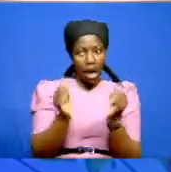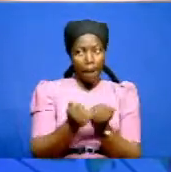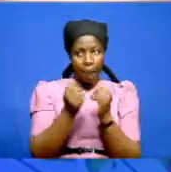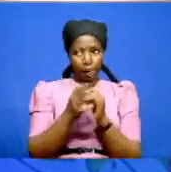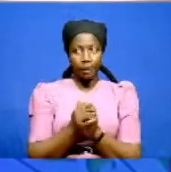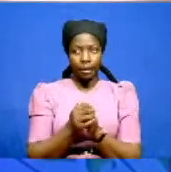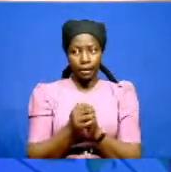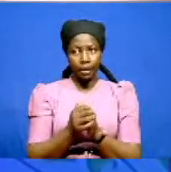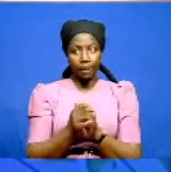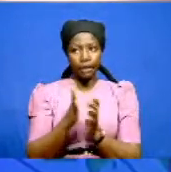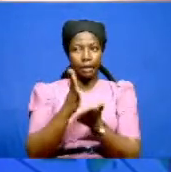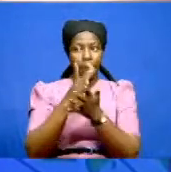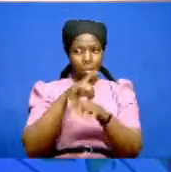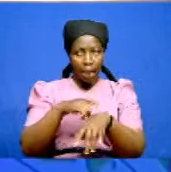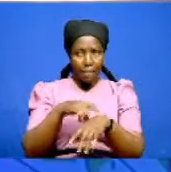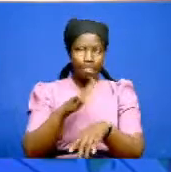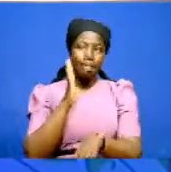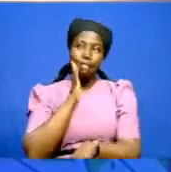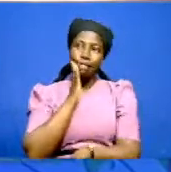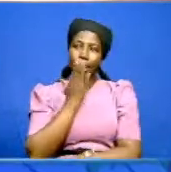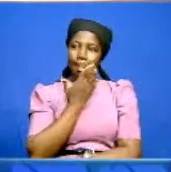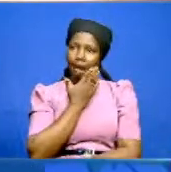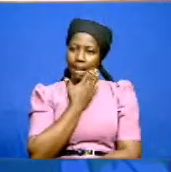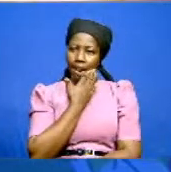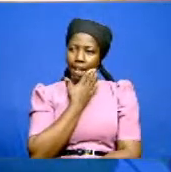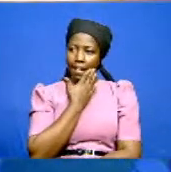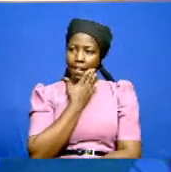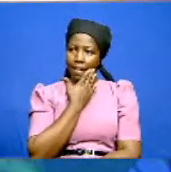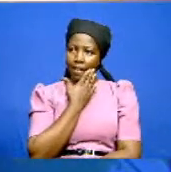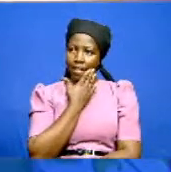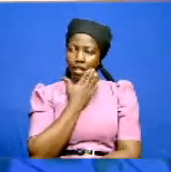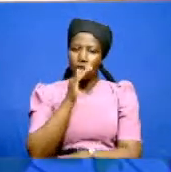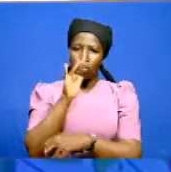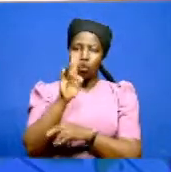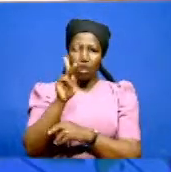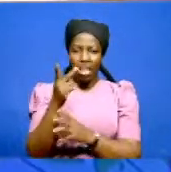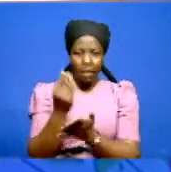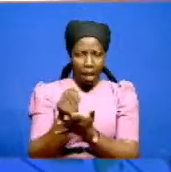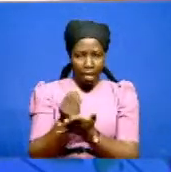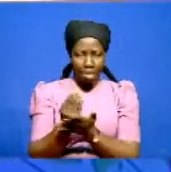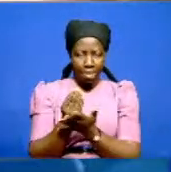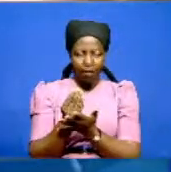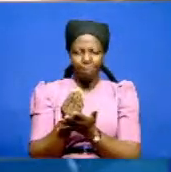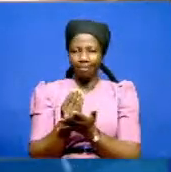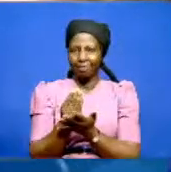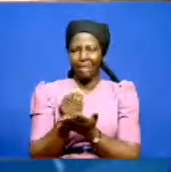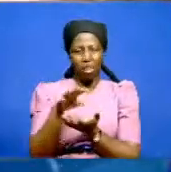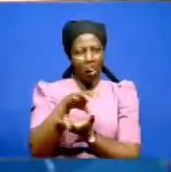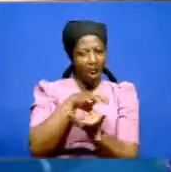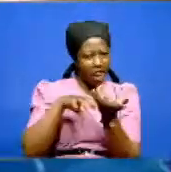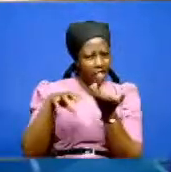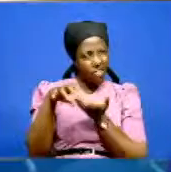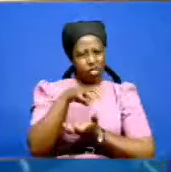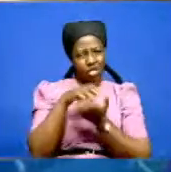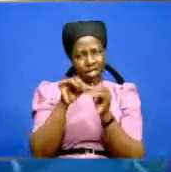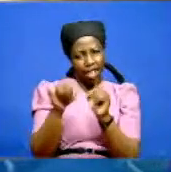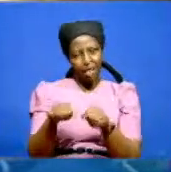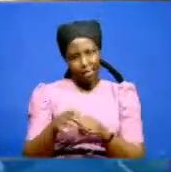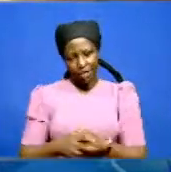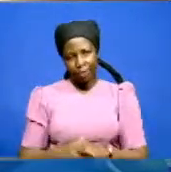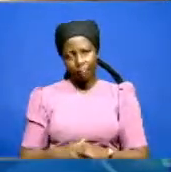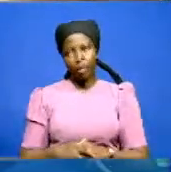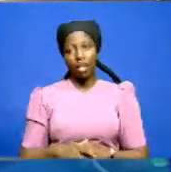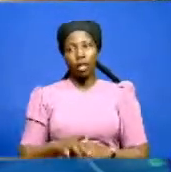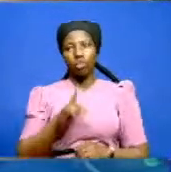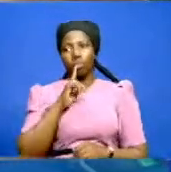sometimes the colors of the British currency notes can be a little confusing. So,